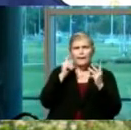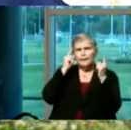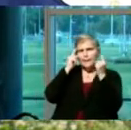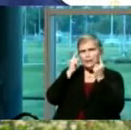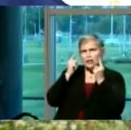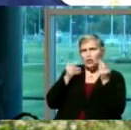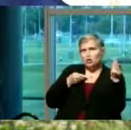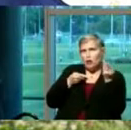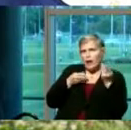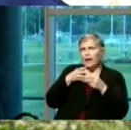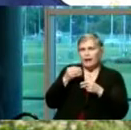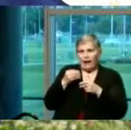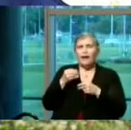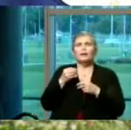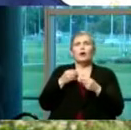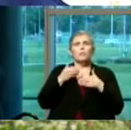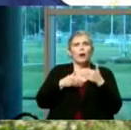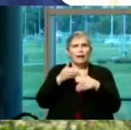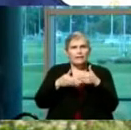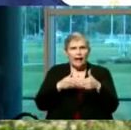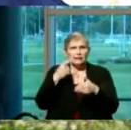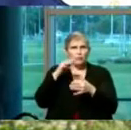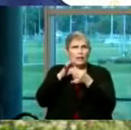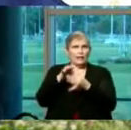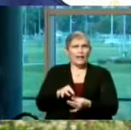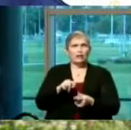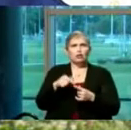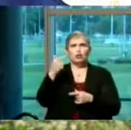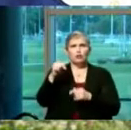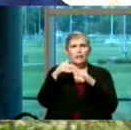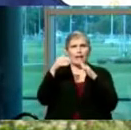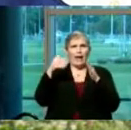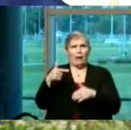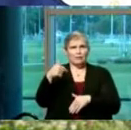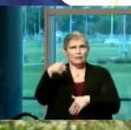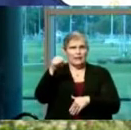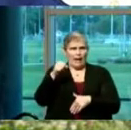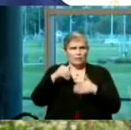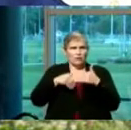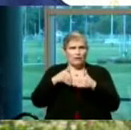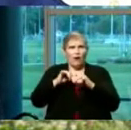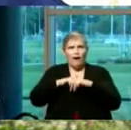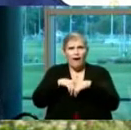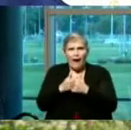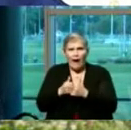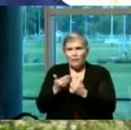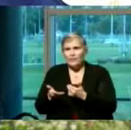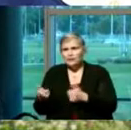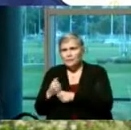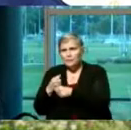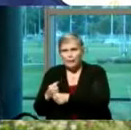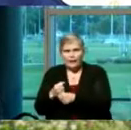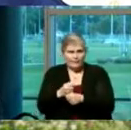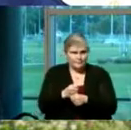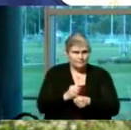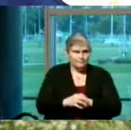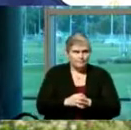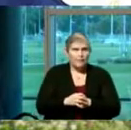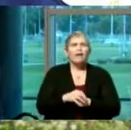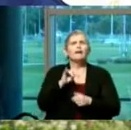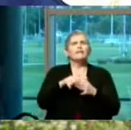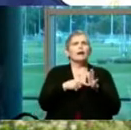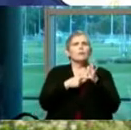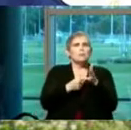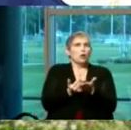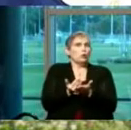preferences related to greenhouse gas performance of imported agricultural commodities and associated food products. These